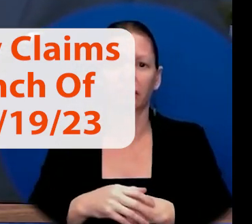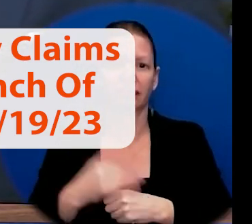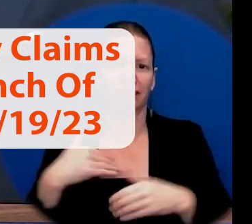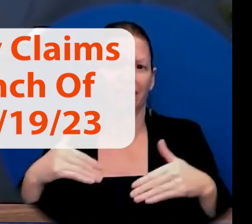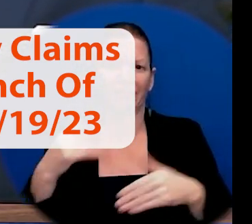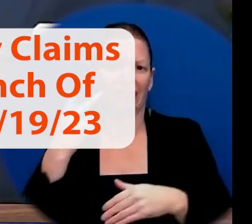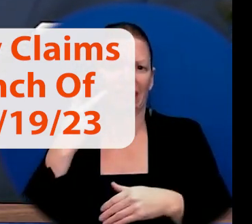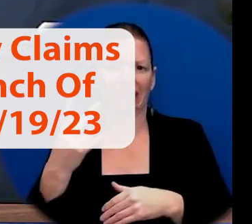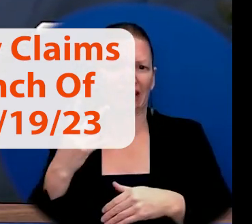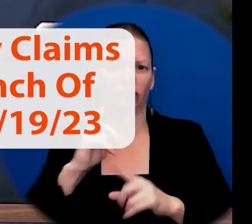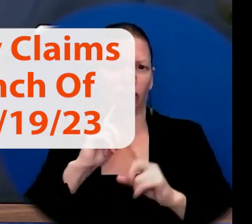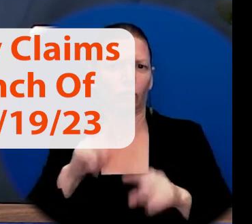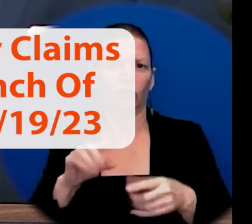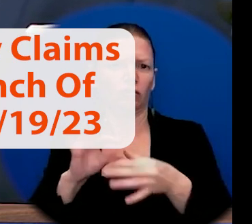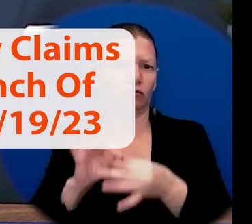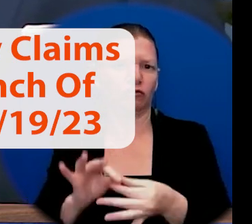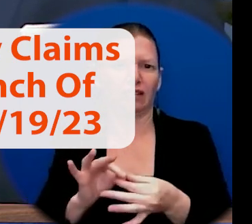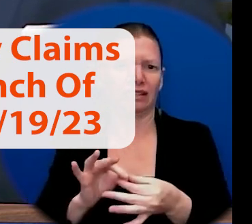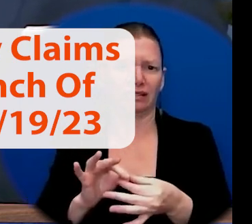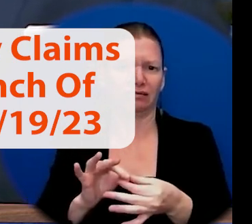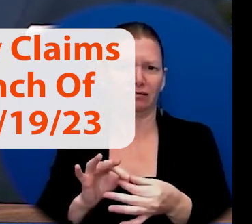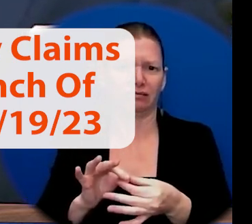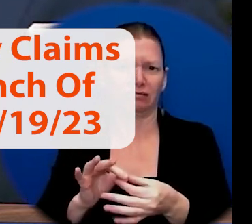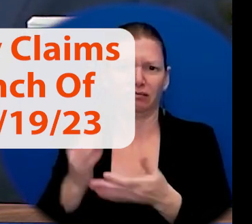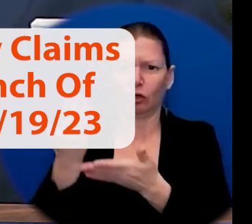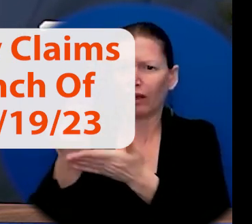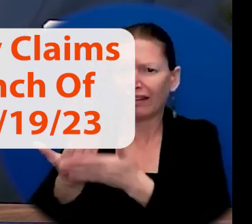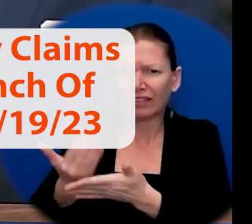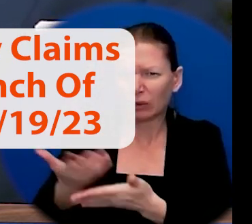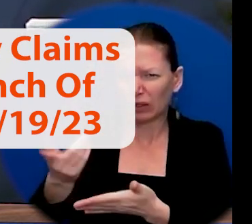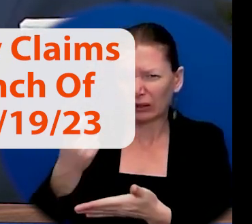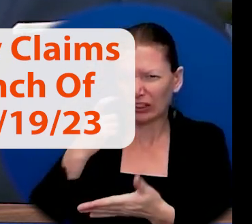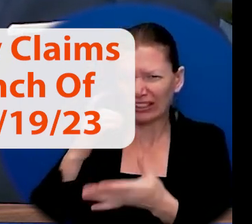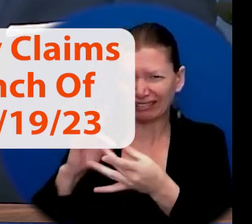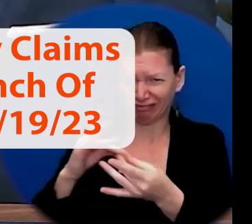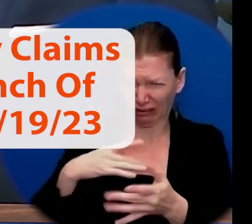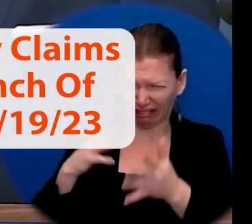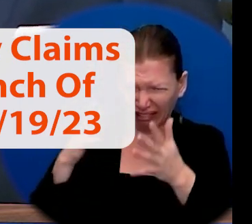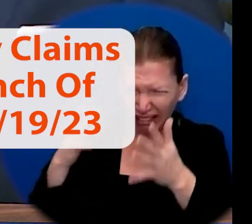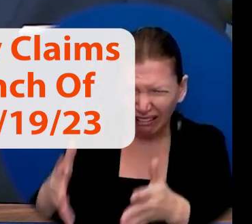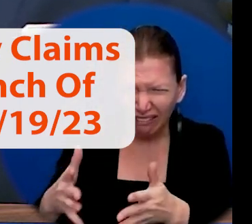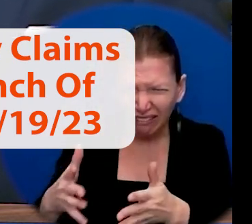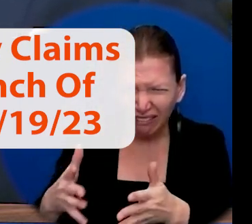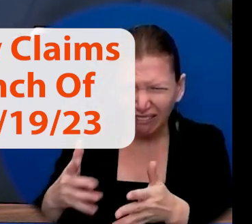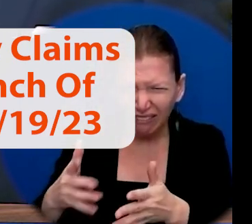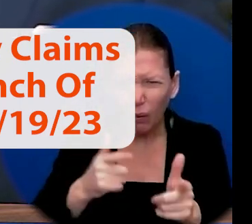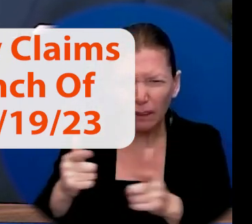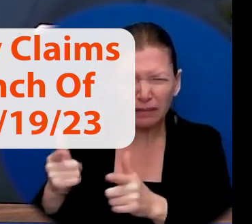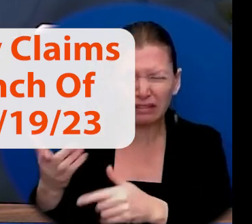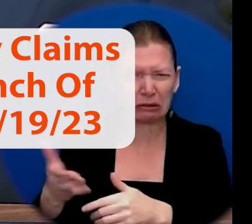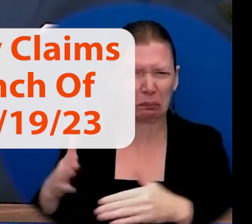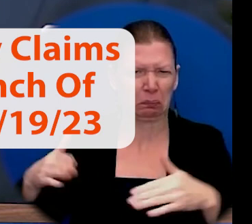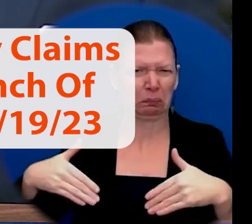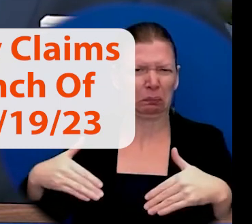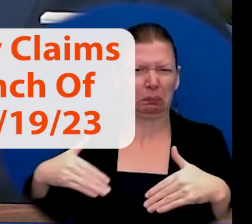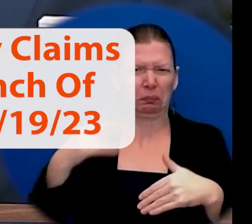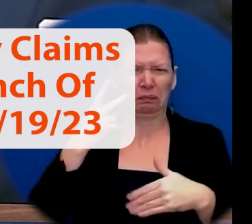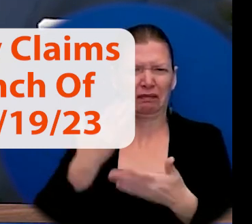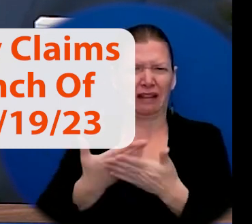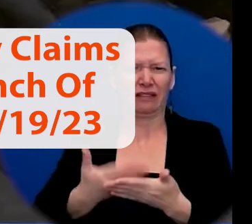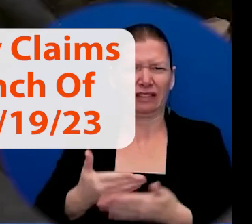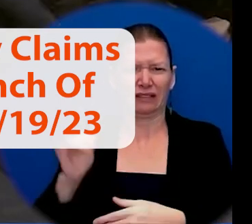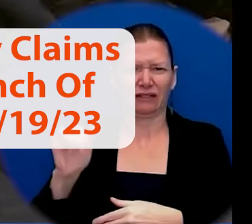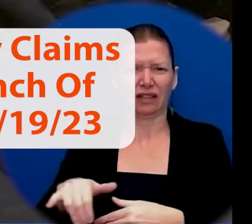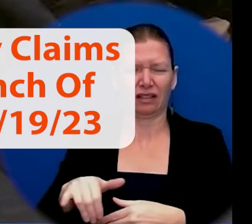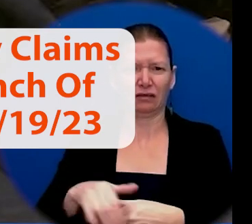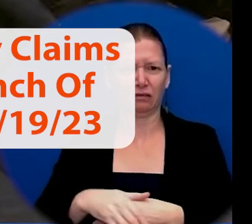on these to verify what you've said about weapons left in Afghanistan participate or being used to. 21 soldiers that